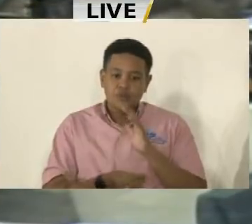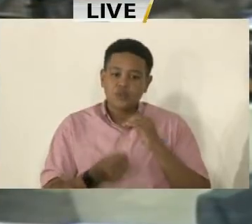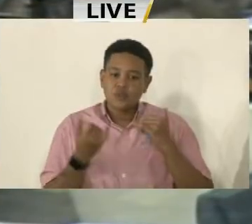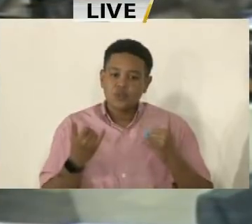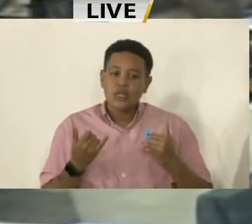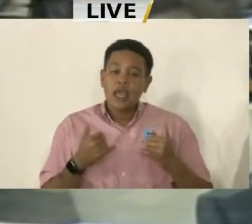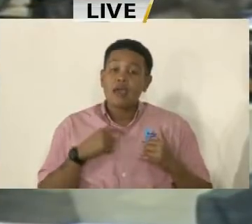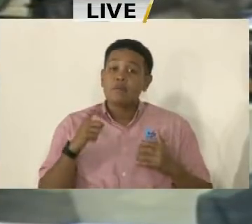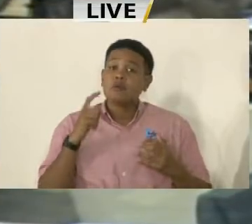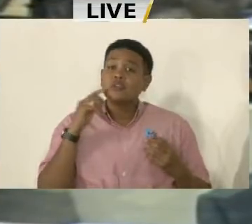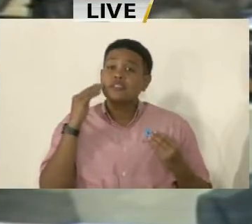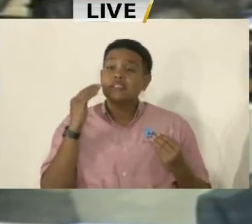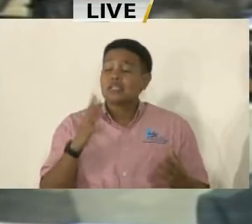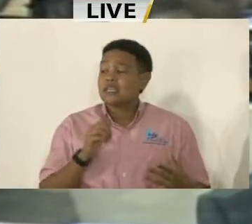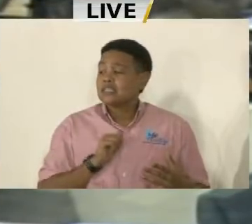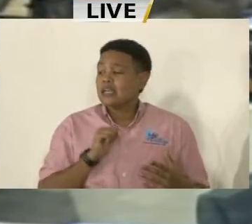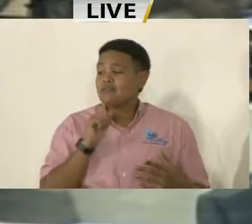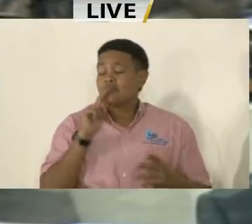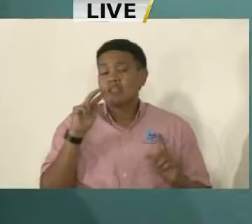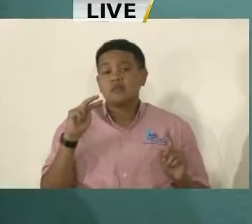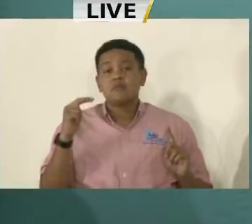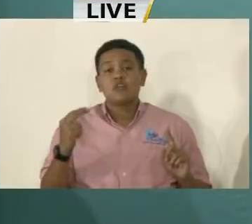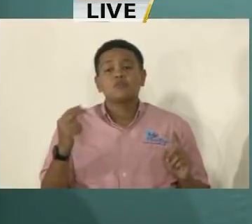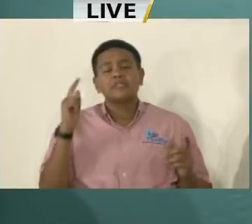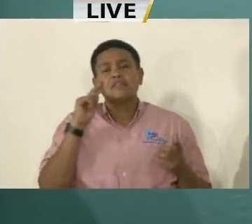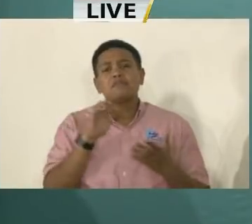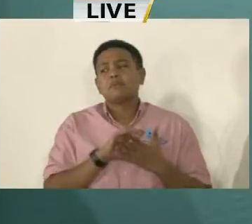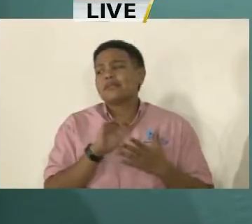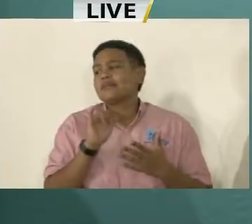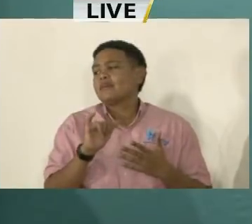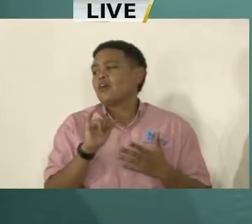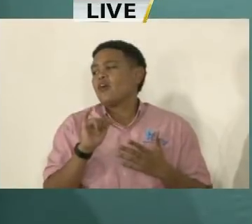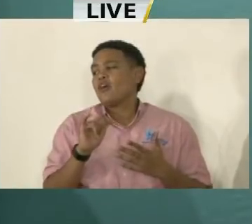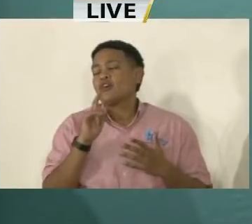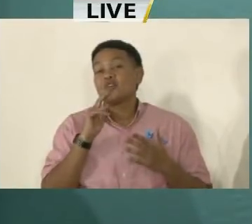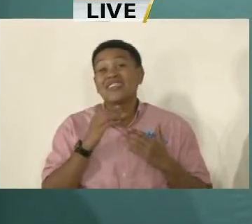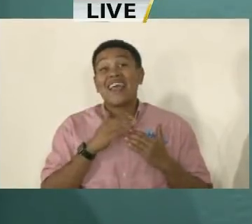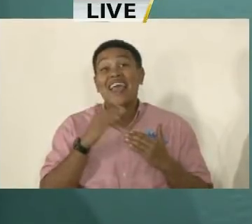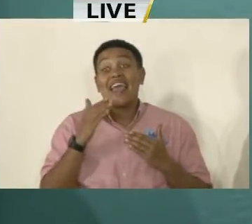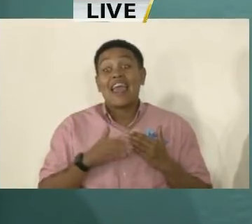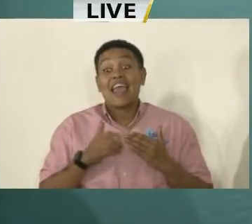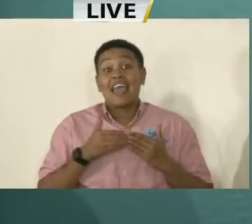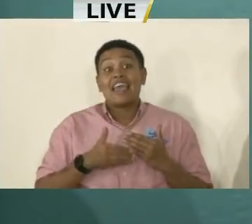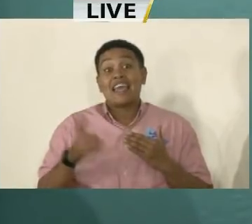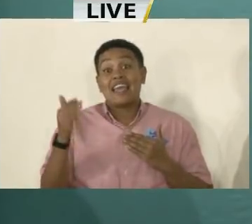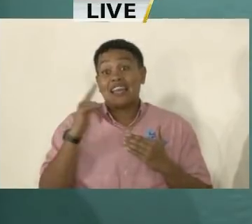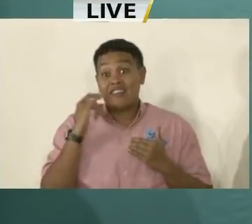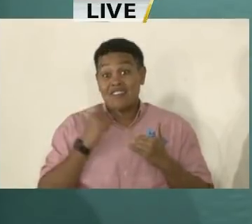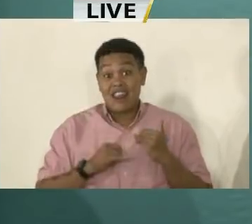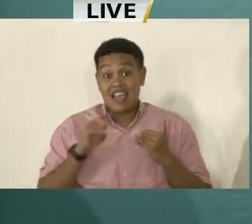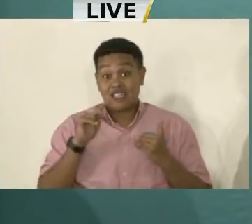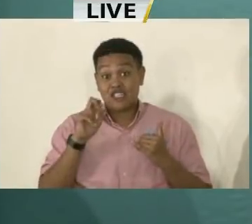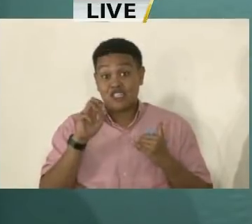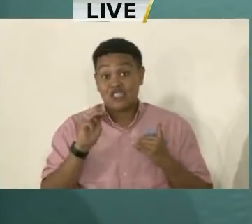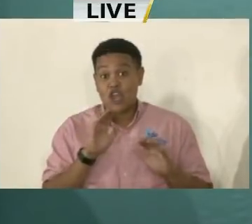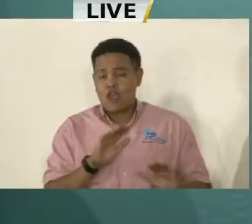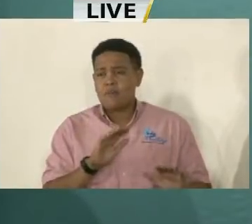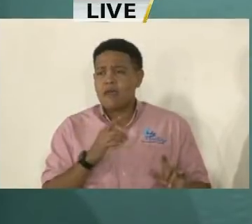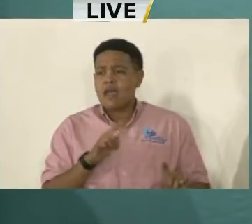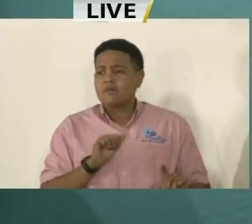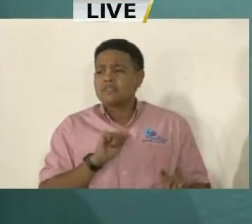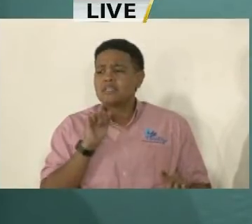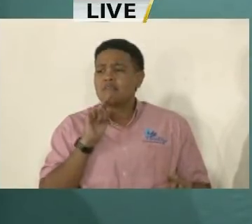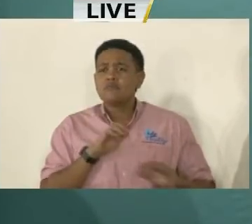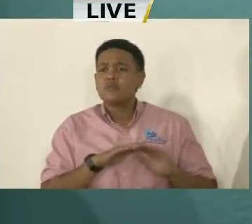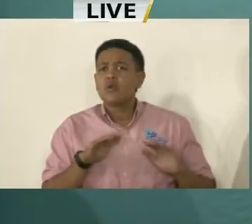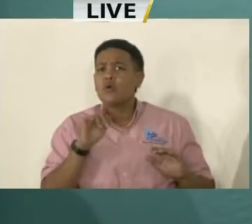I must say that I was of the view that towards the end of last term, and I do